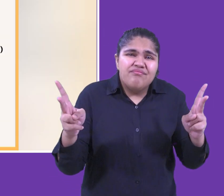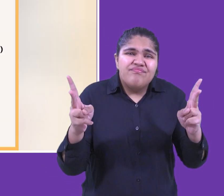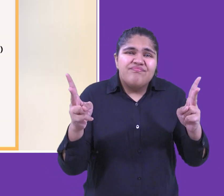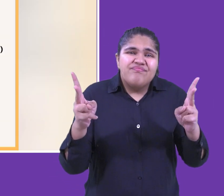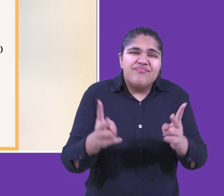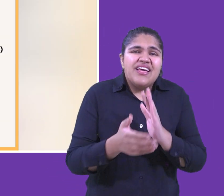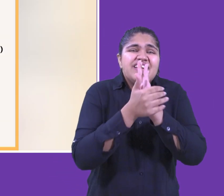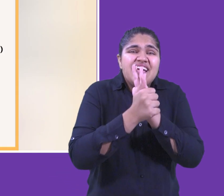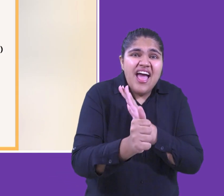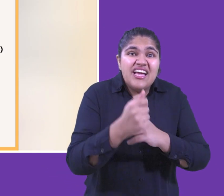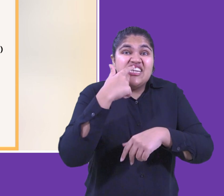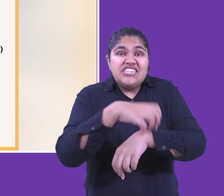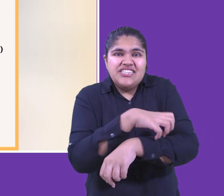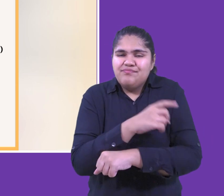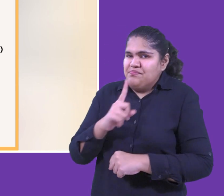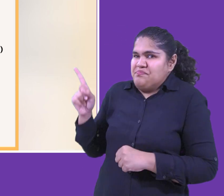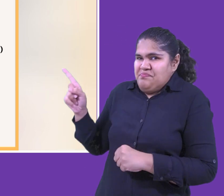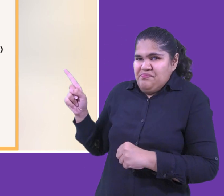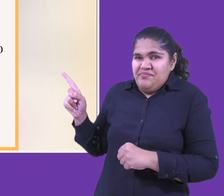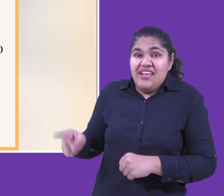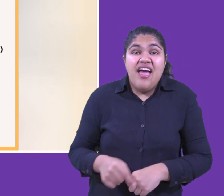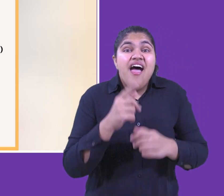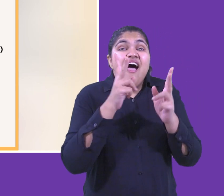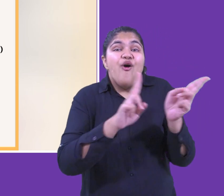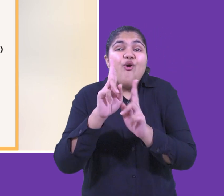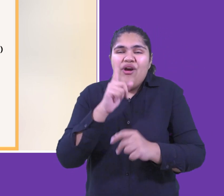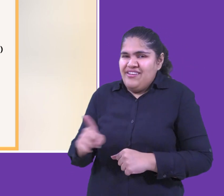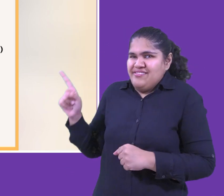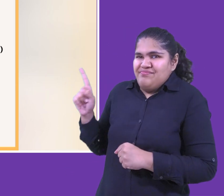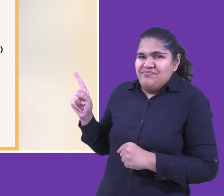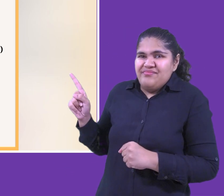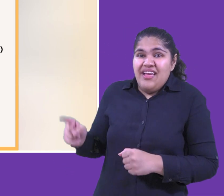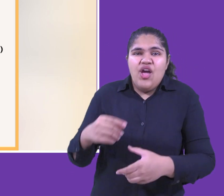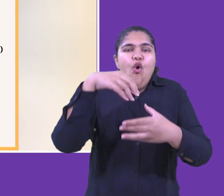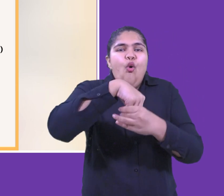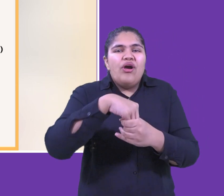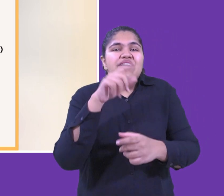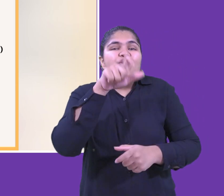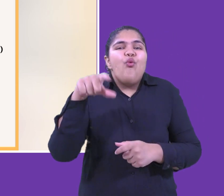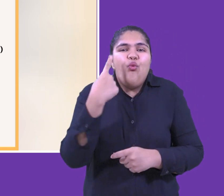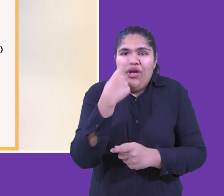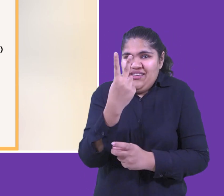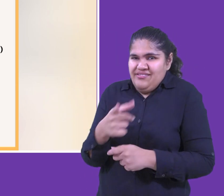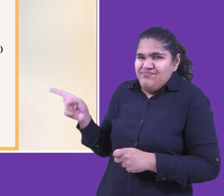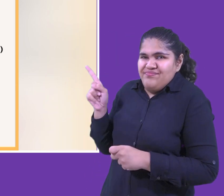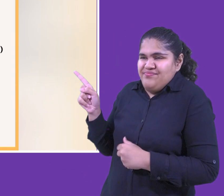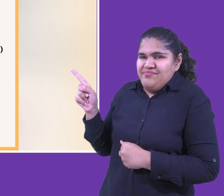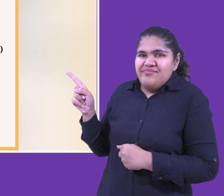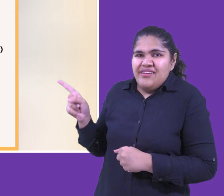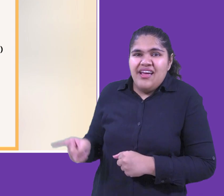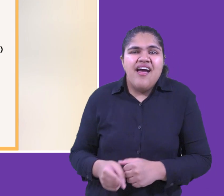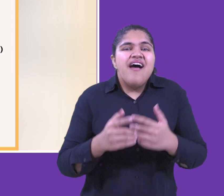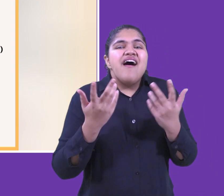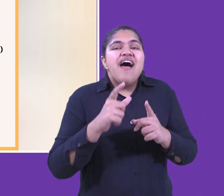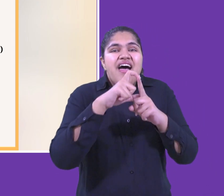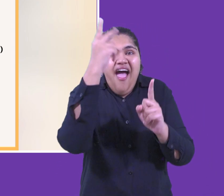Vitiligo expert Dr. M.A. Waheed. Video editing by Lalita. Content by SushAmita and Swati.